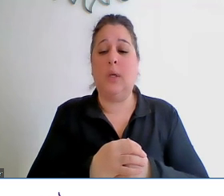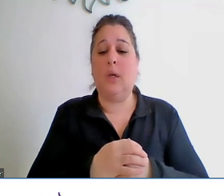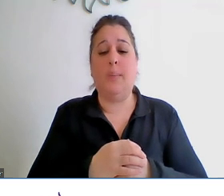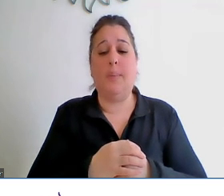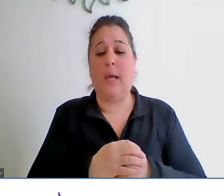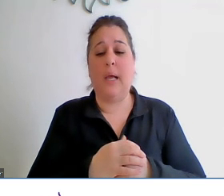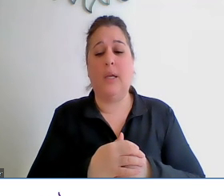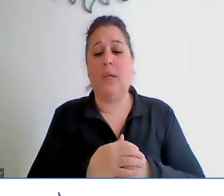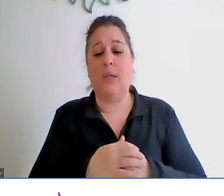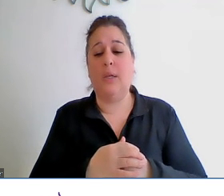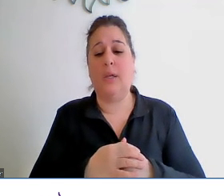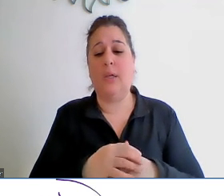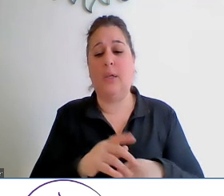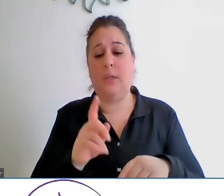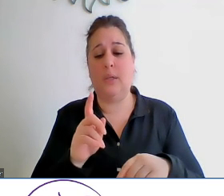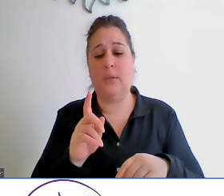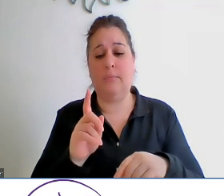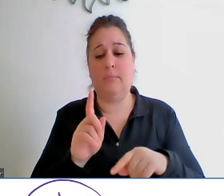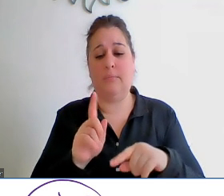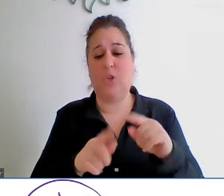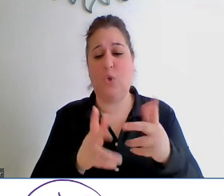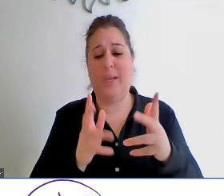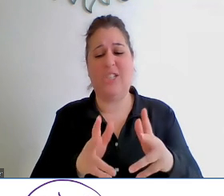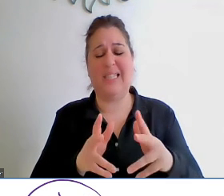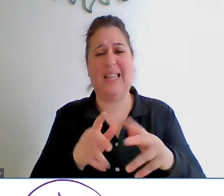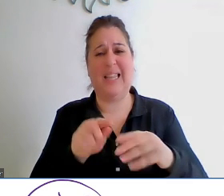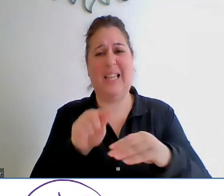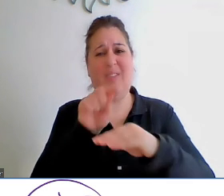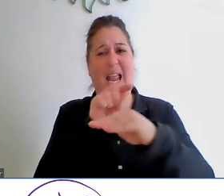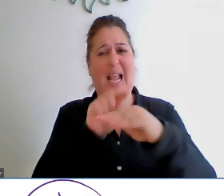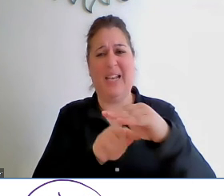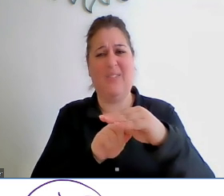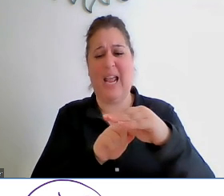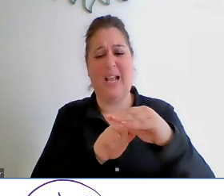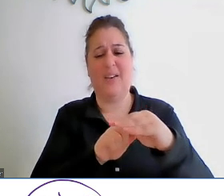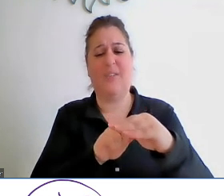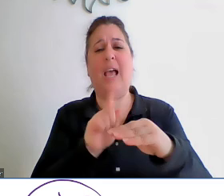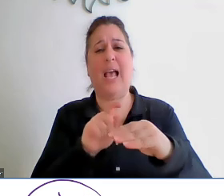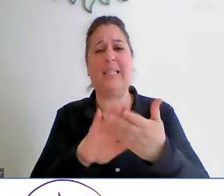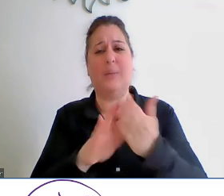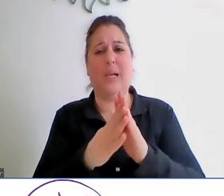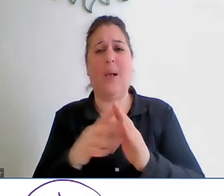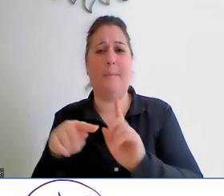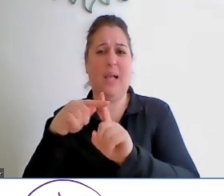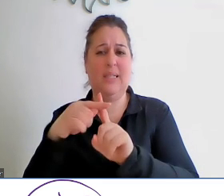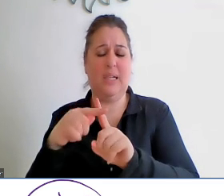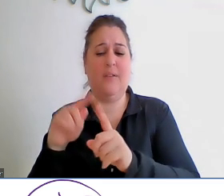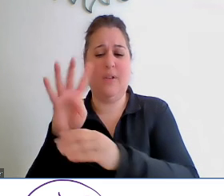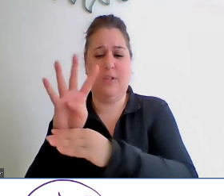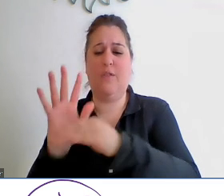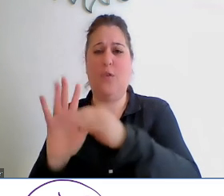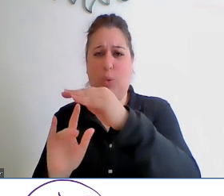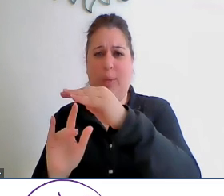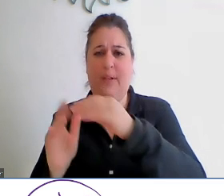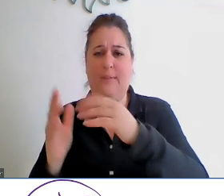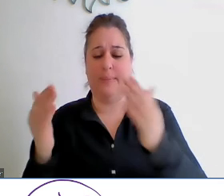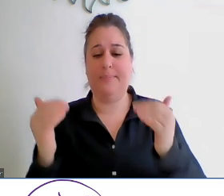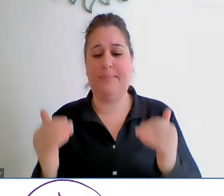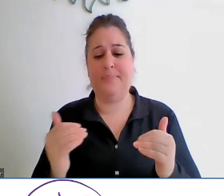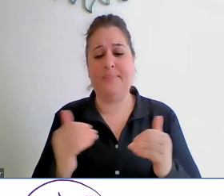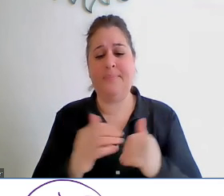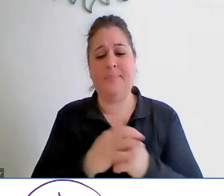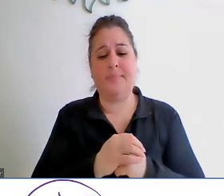positive, so 4/25. Okay, and this one, ooh, whoa, there's lots of going on. So 4 times 3 is